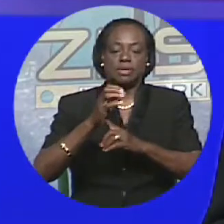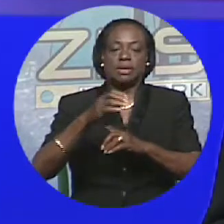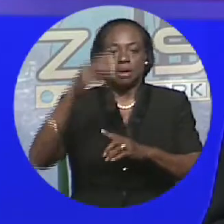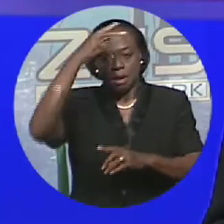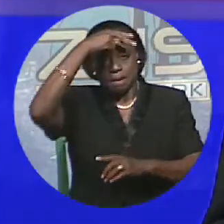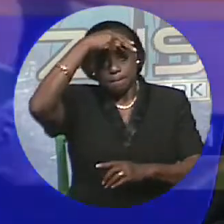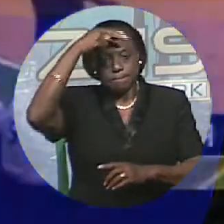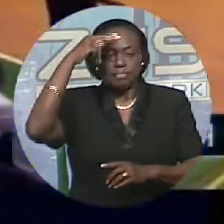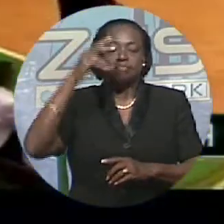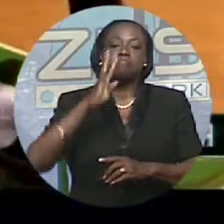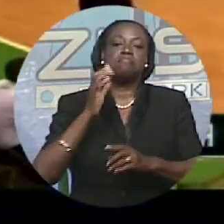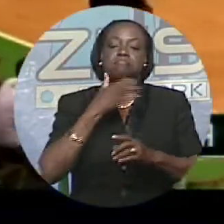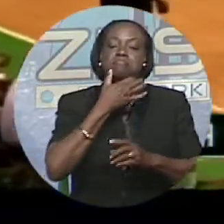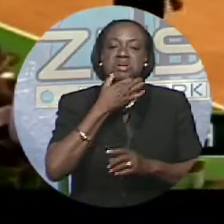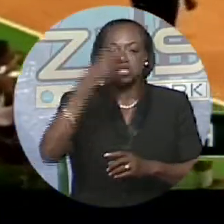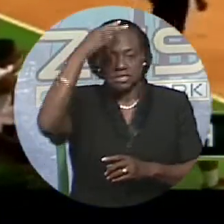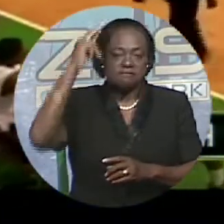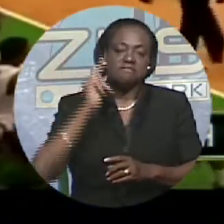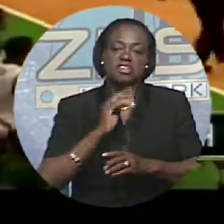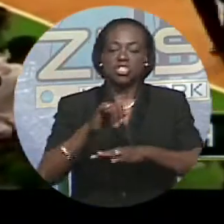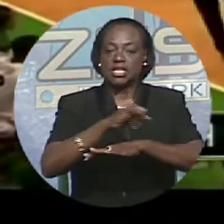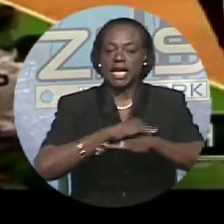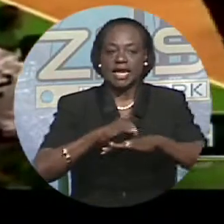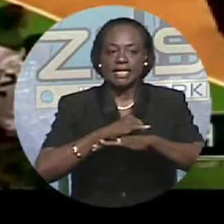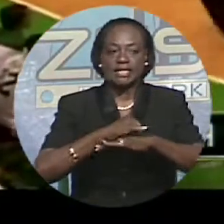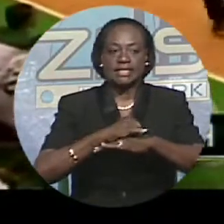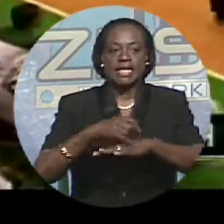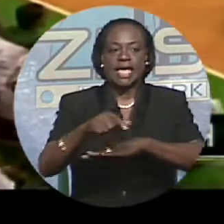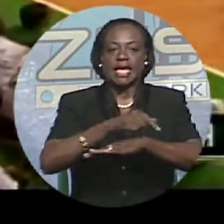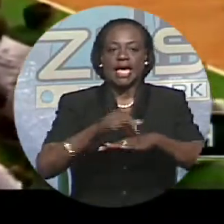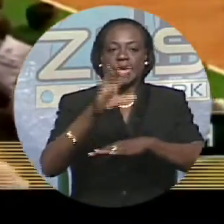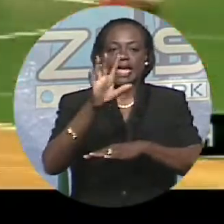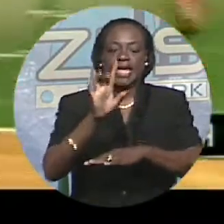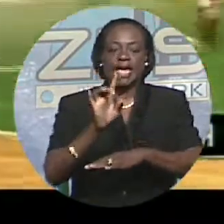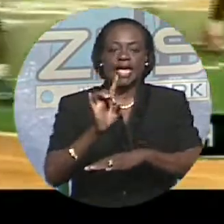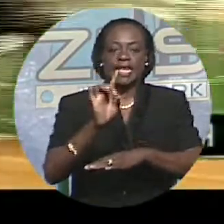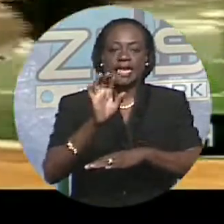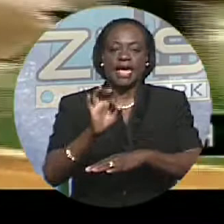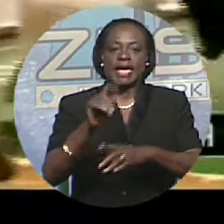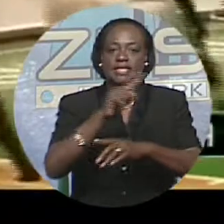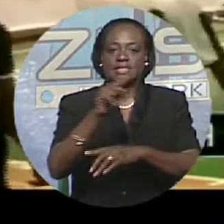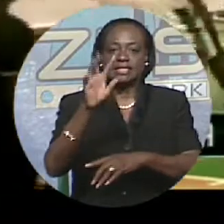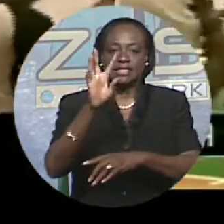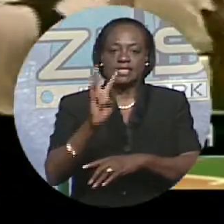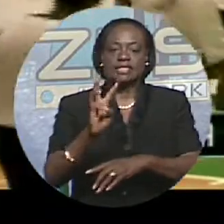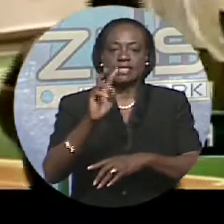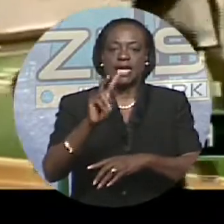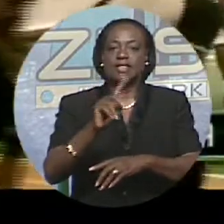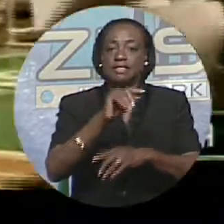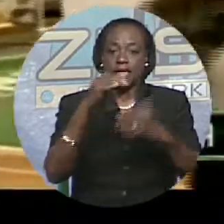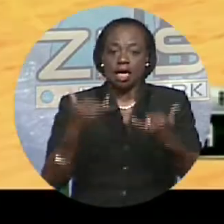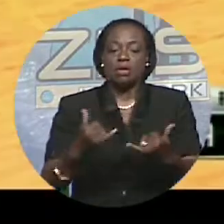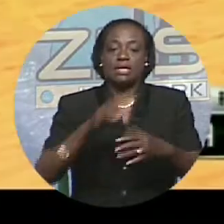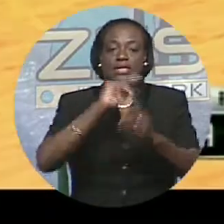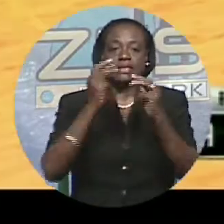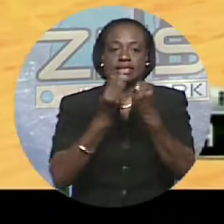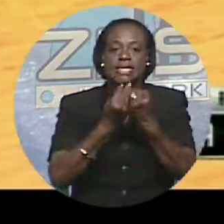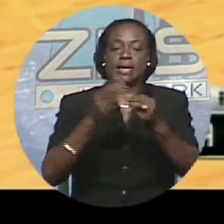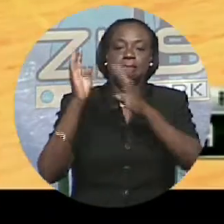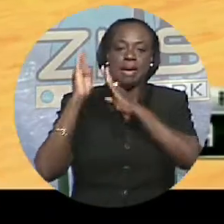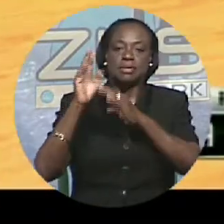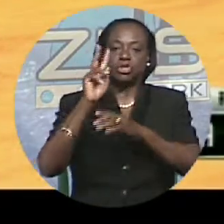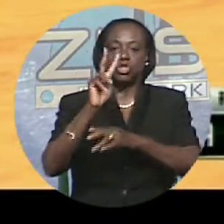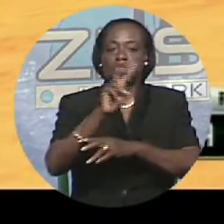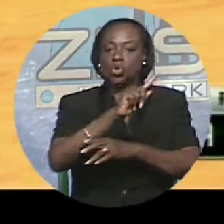night, the Bahamas trounced Guyana 89-69, and that moved them to 2-0 in group play. Cantuan Smith leading